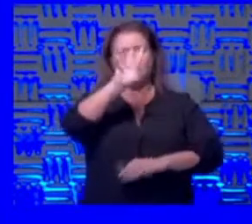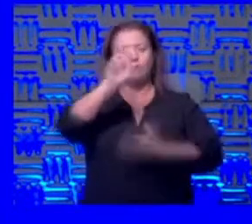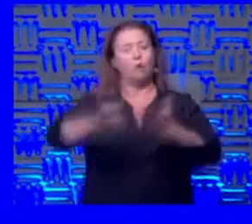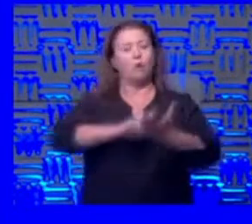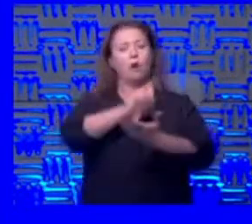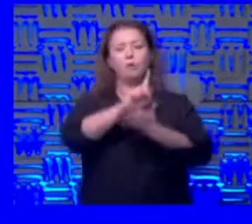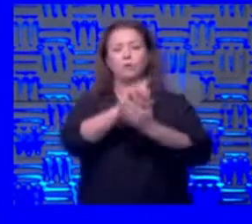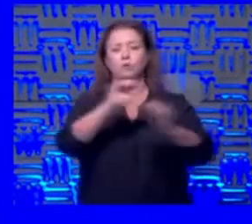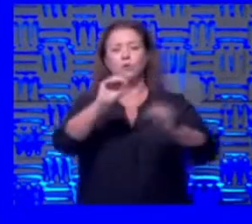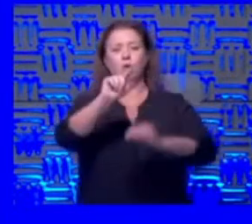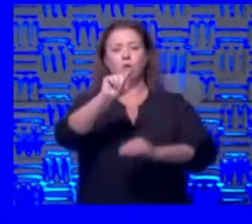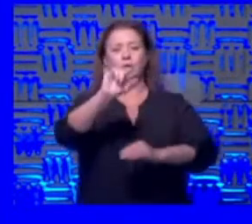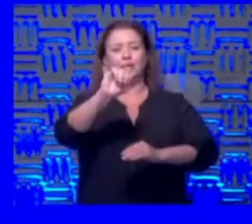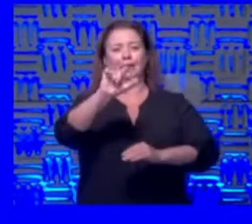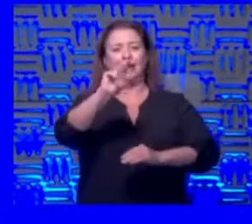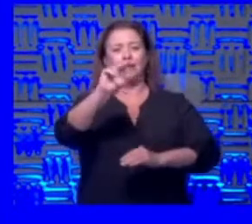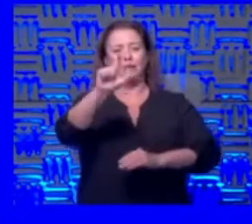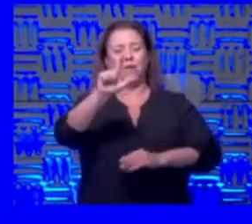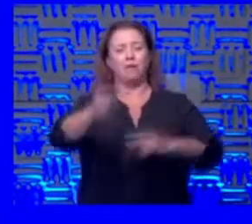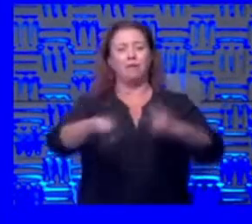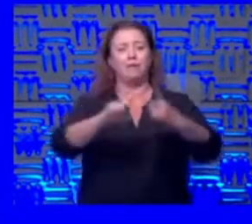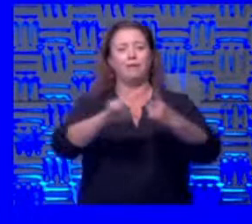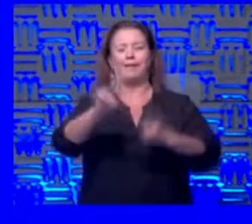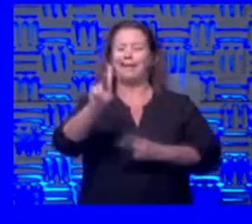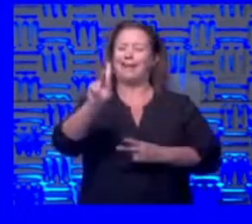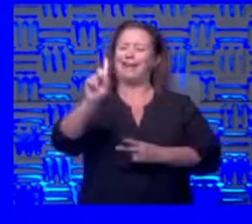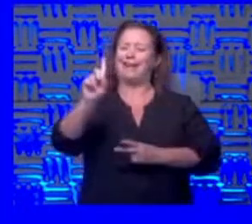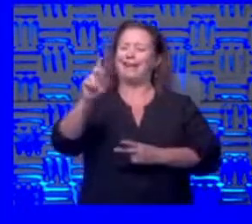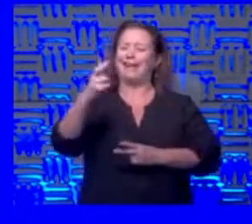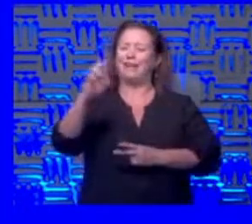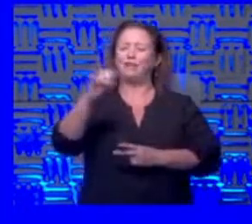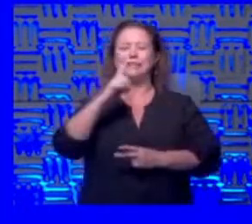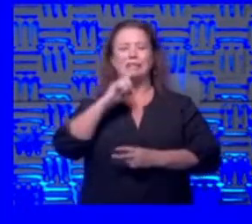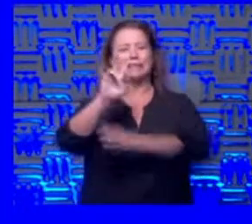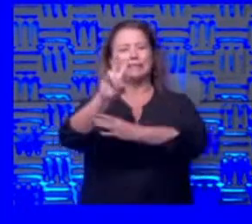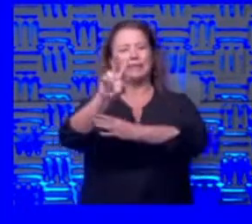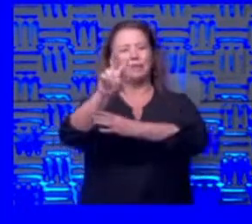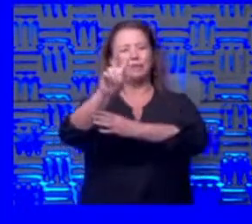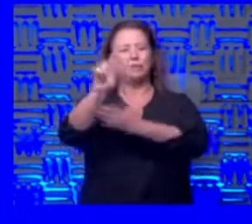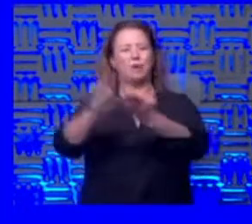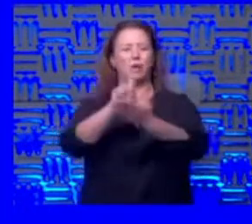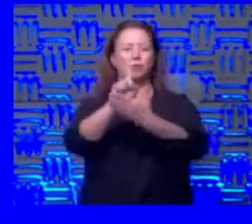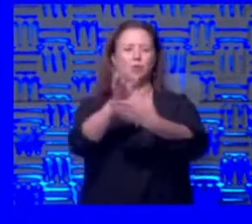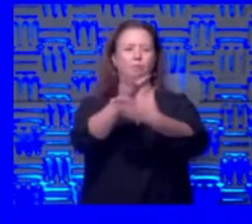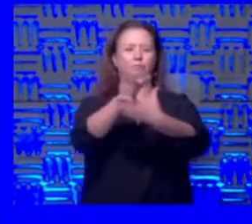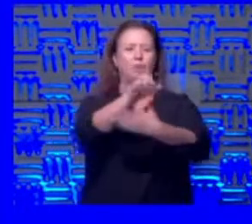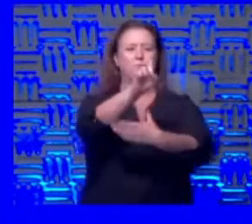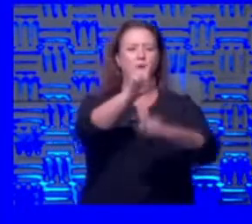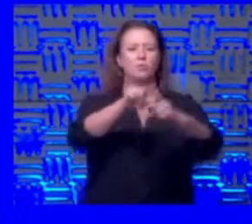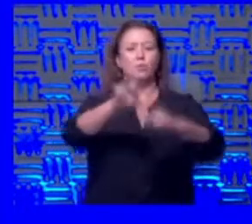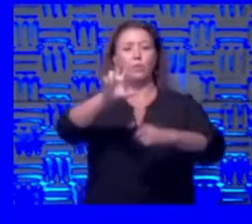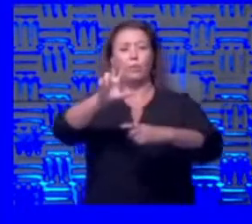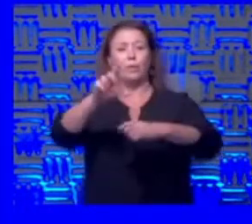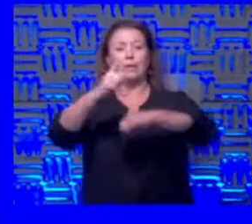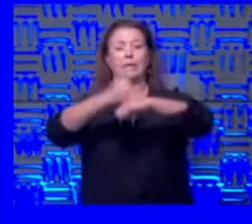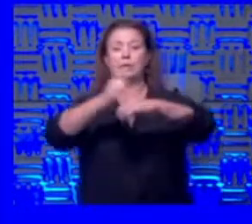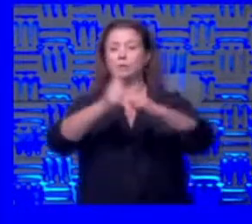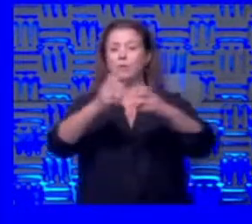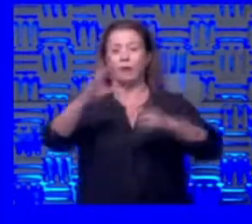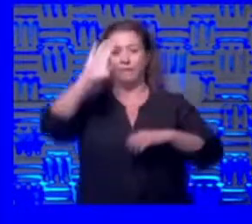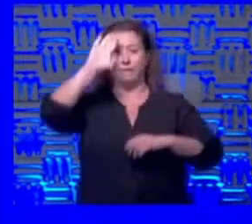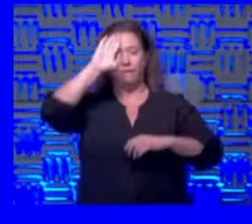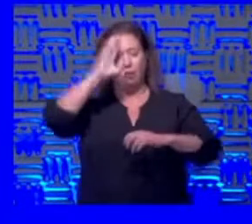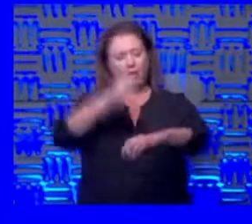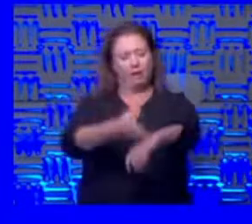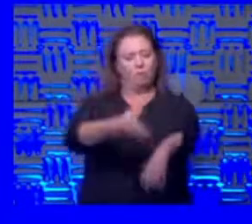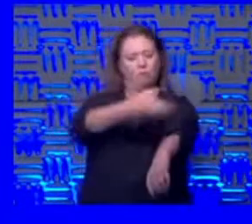any Tylenol. But also the KDHE will say 72 hours, so any time in there, 1 to 3 days without fever, and then an improvement in your symptoms.